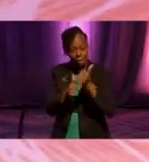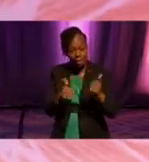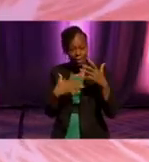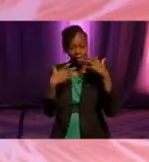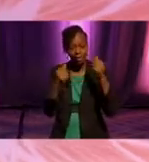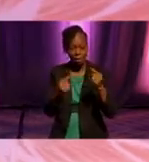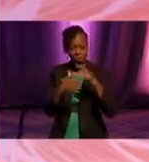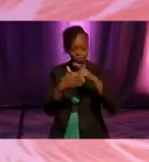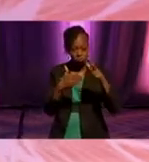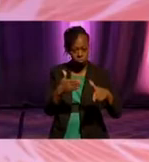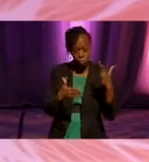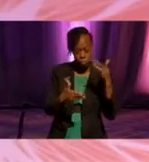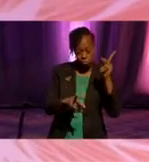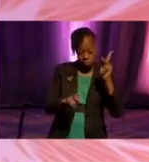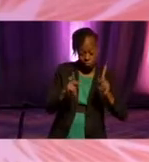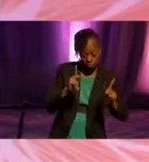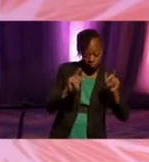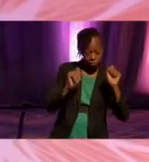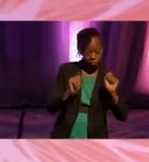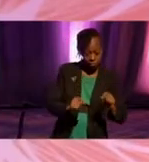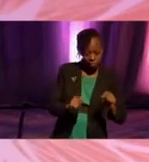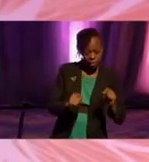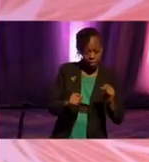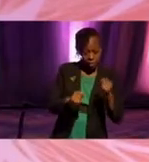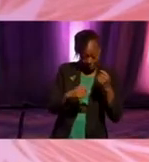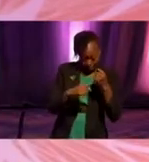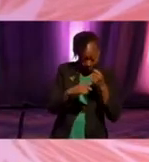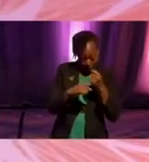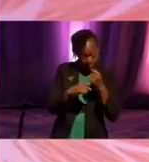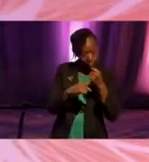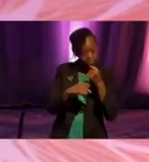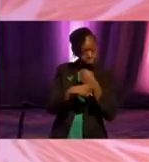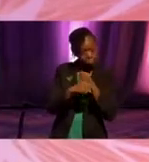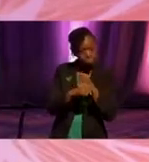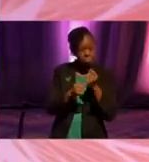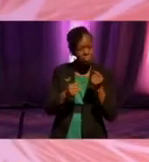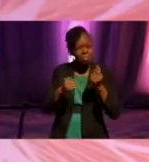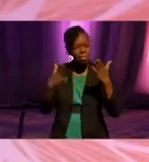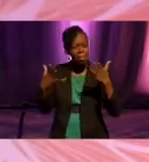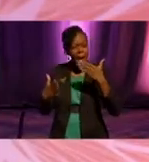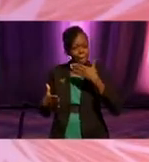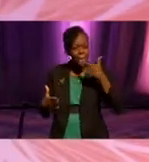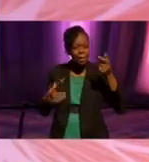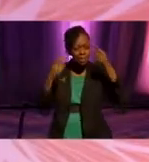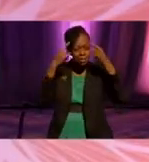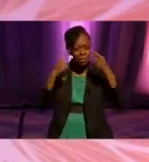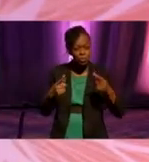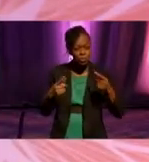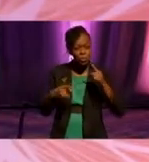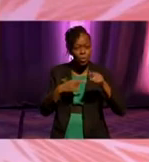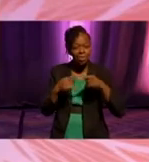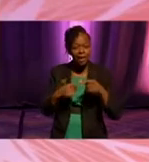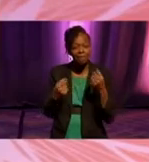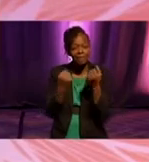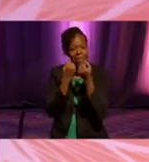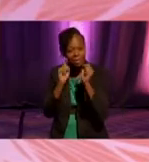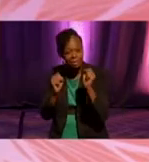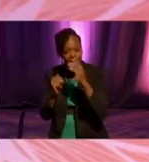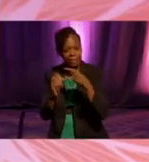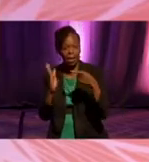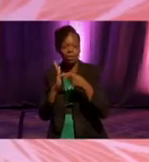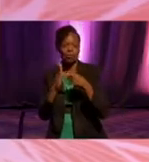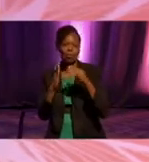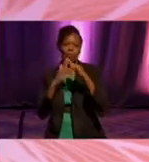because people can make a lot of better decisions when they have safe and affordable housing. When they have